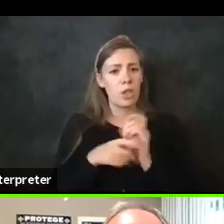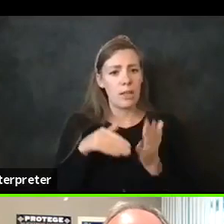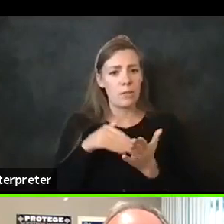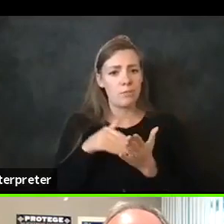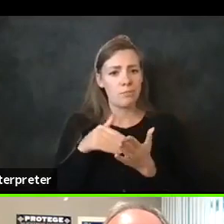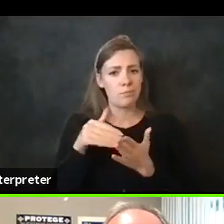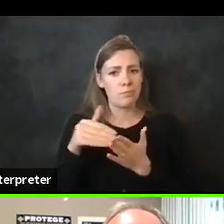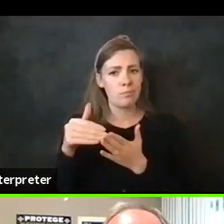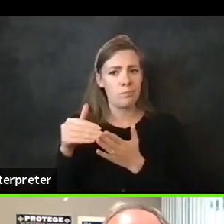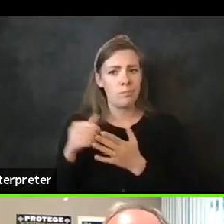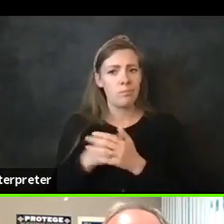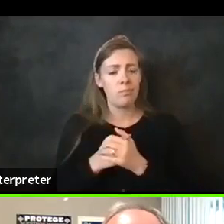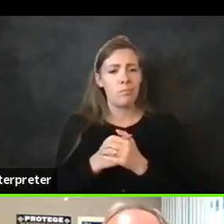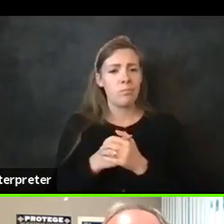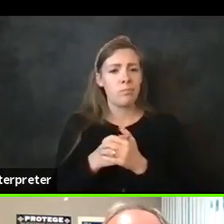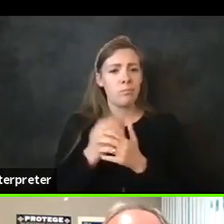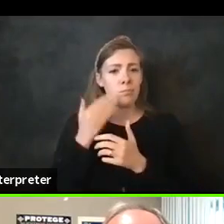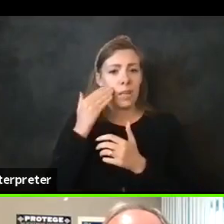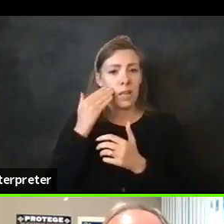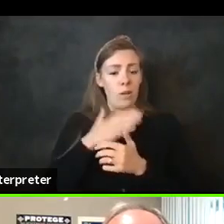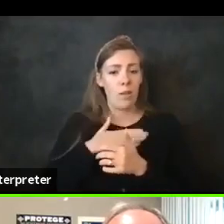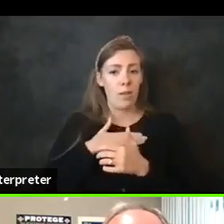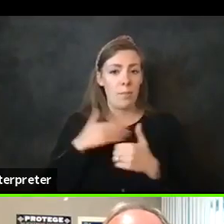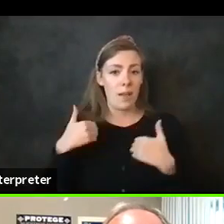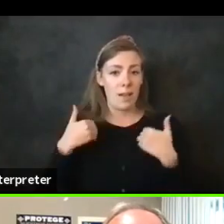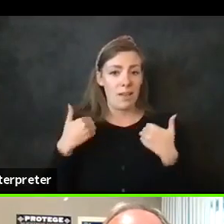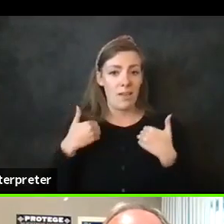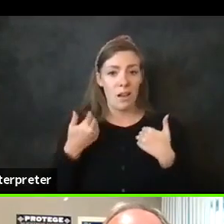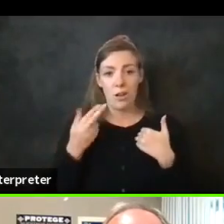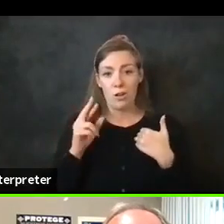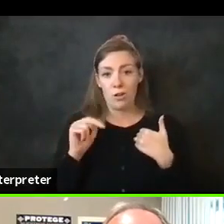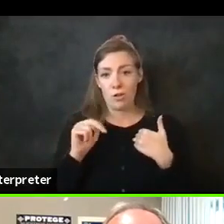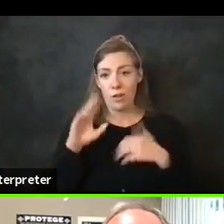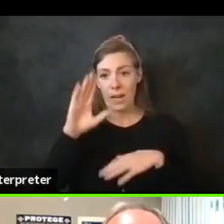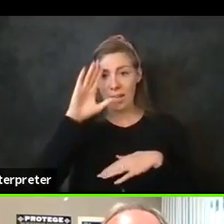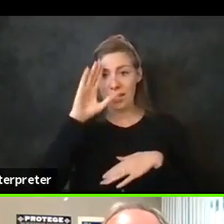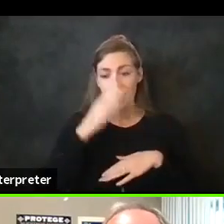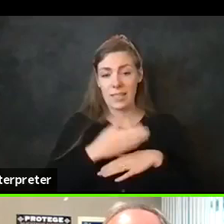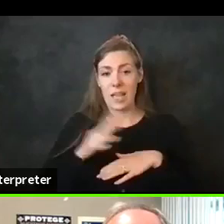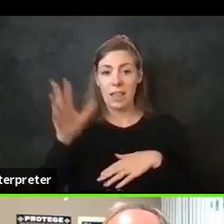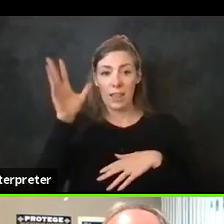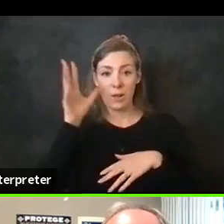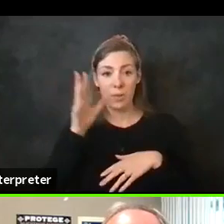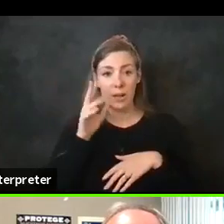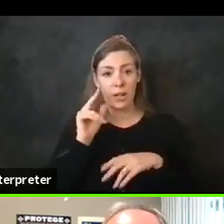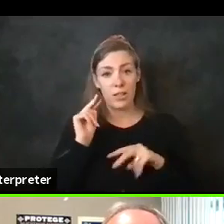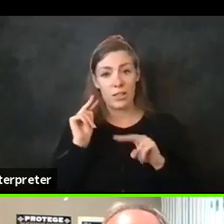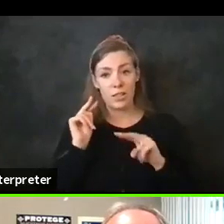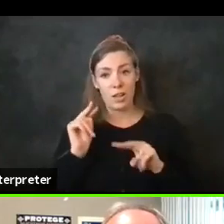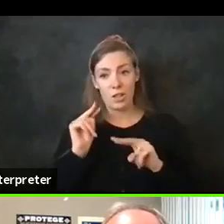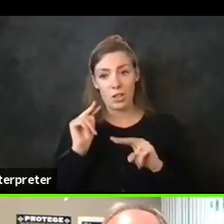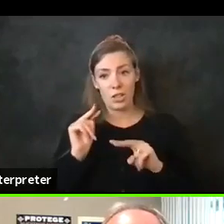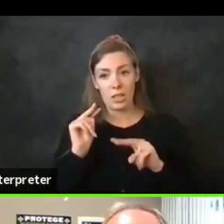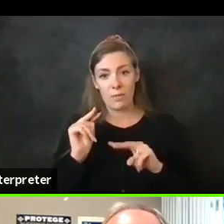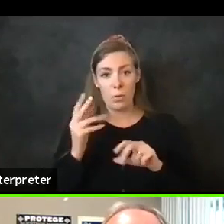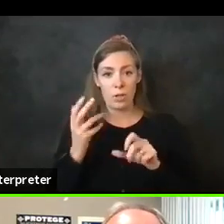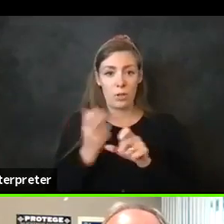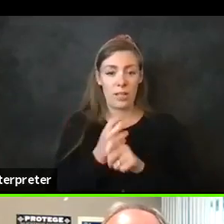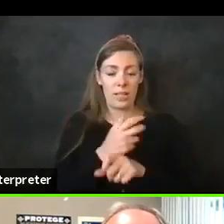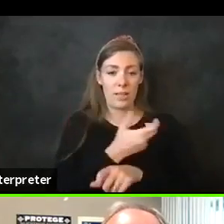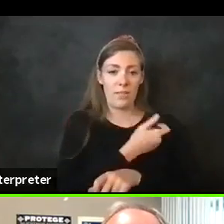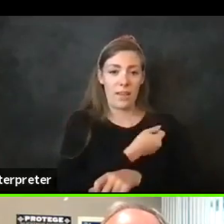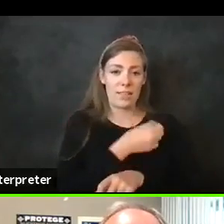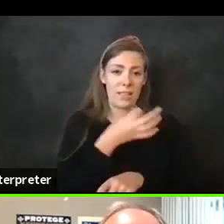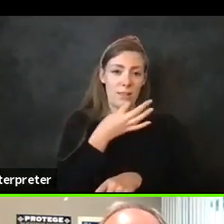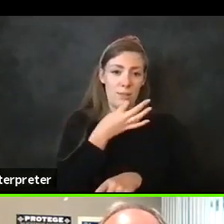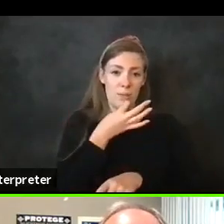I know that my young grandsons their parents are looking forward to getting them vaccinated very soon.